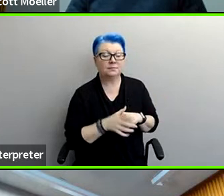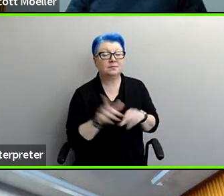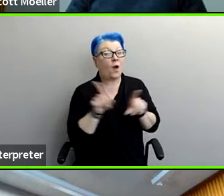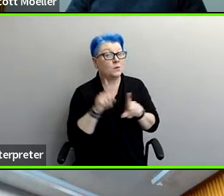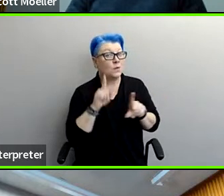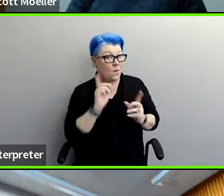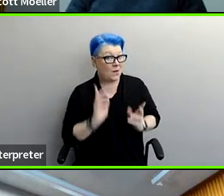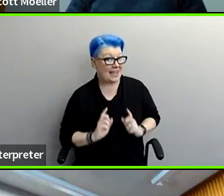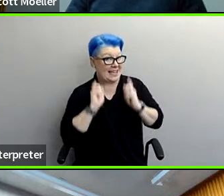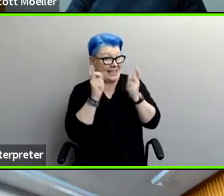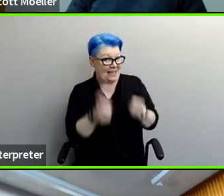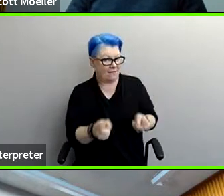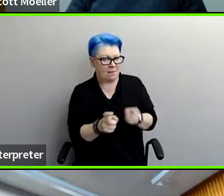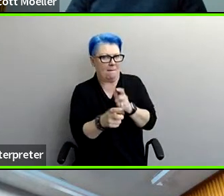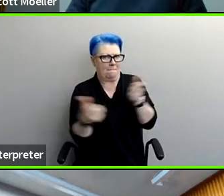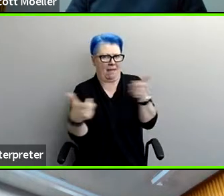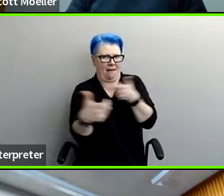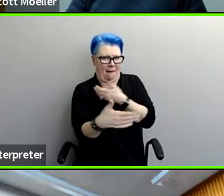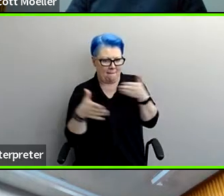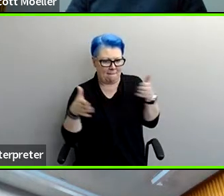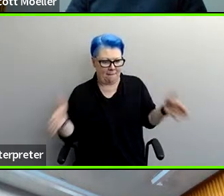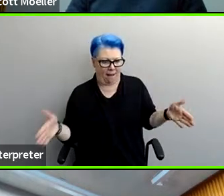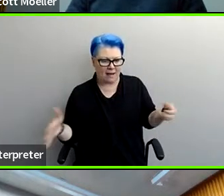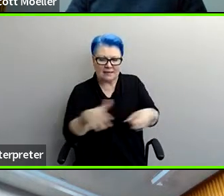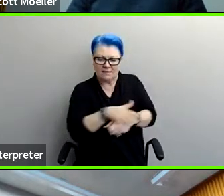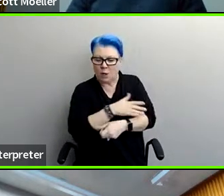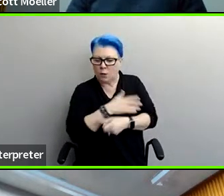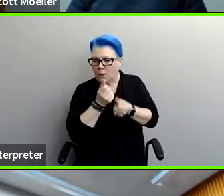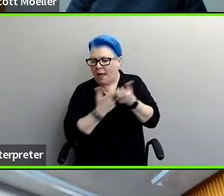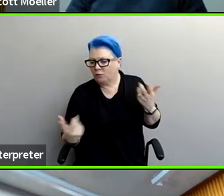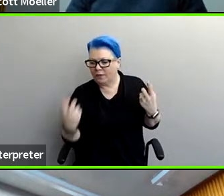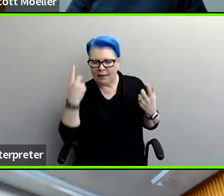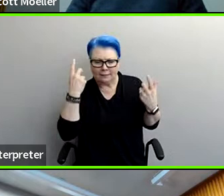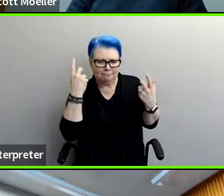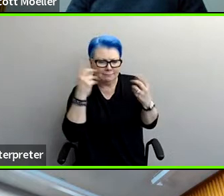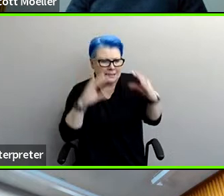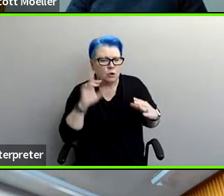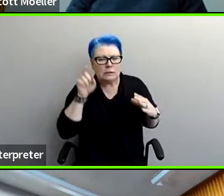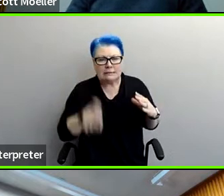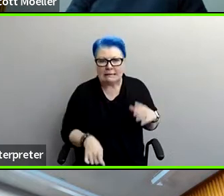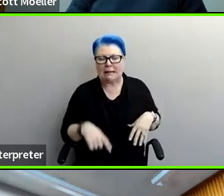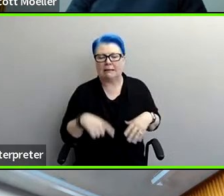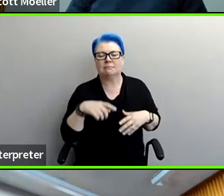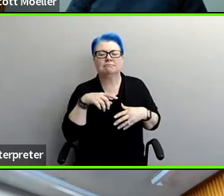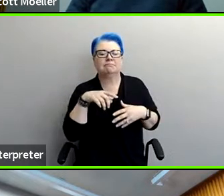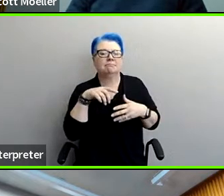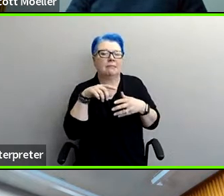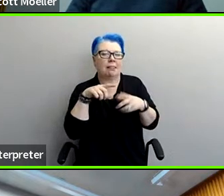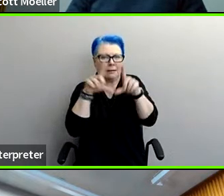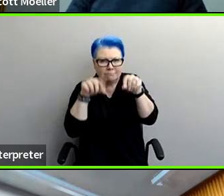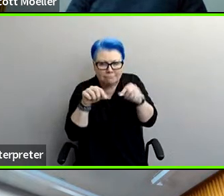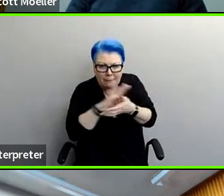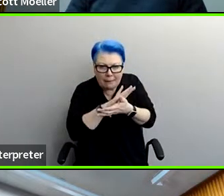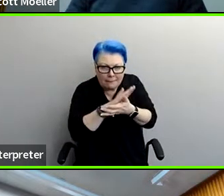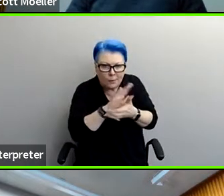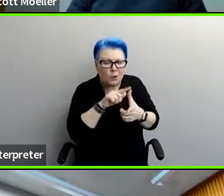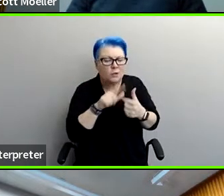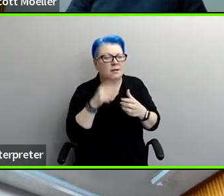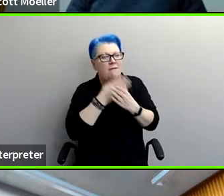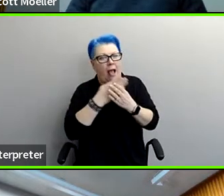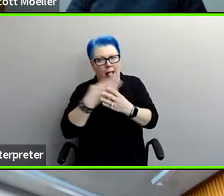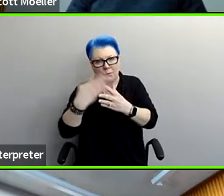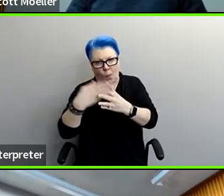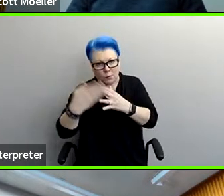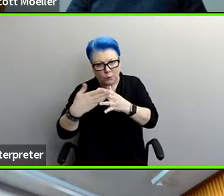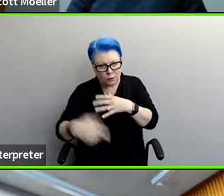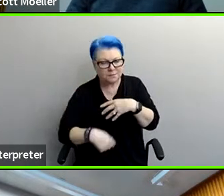box full of all those teacher things like Post-it notes, staplers, hole punch, file folders, all those things that